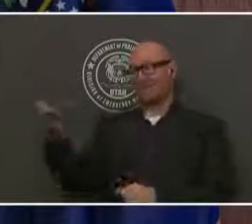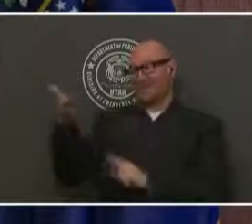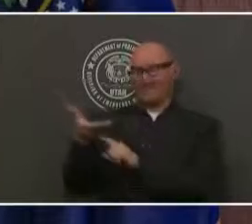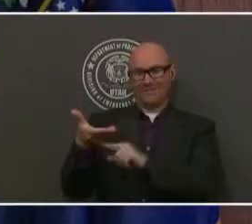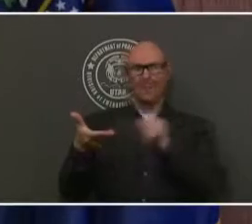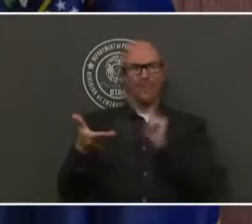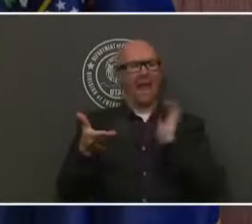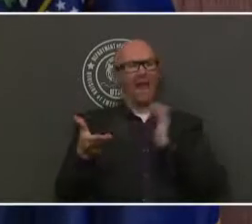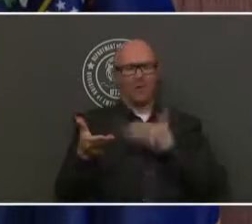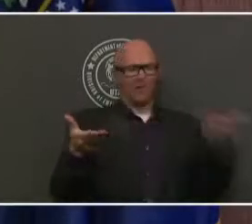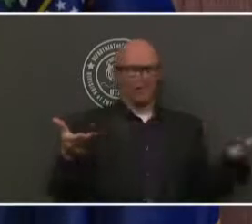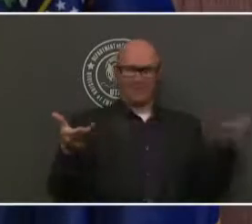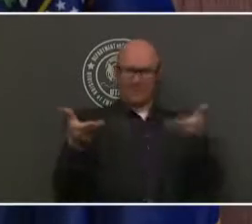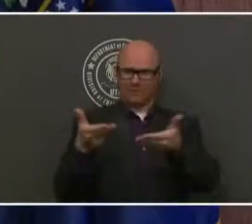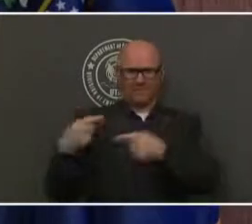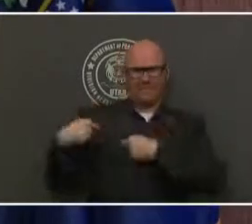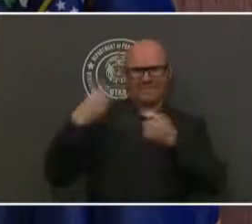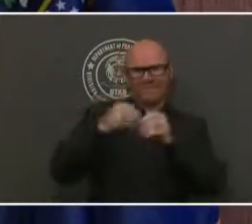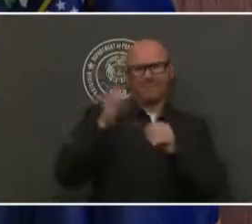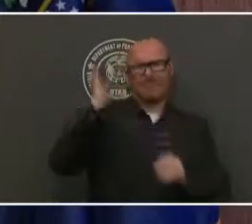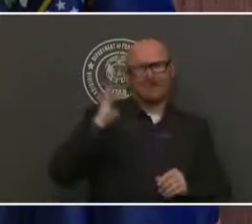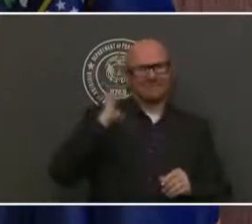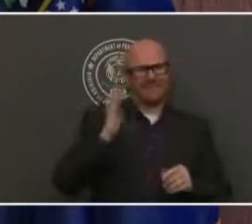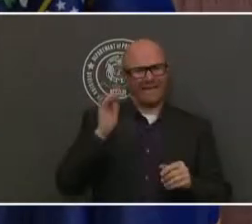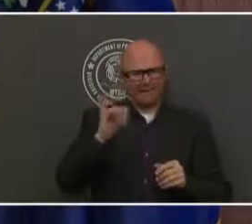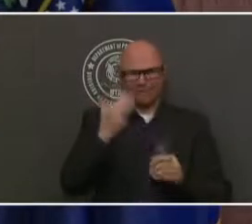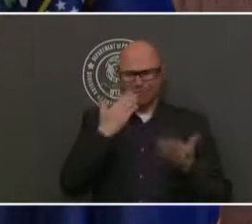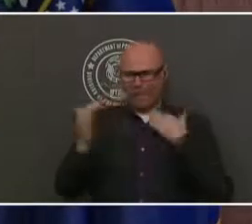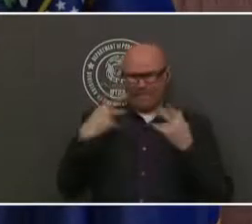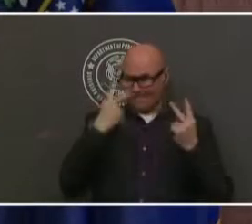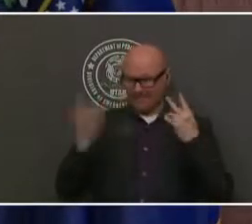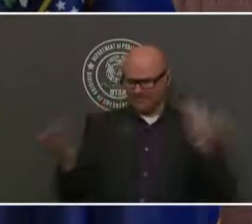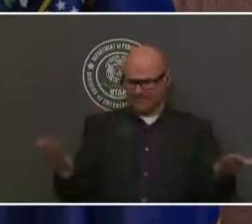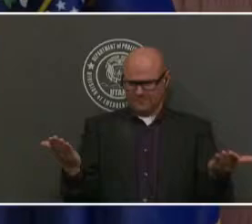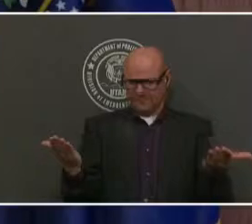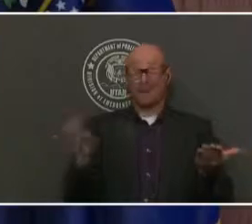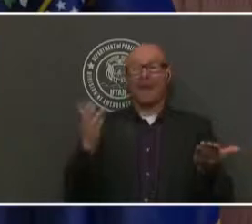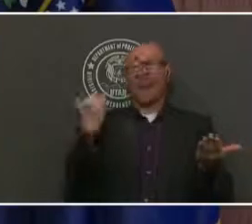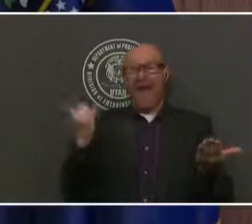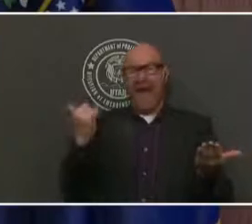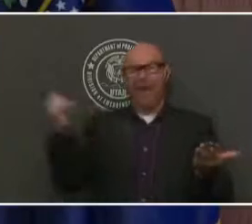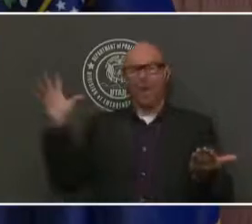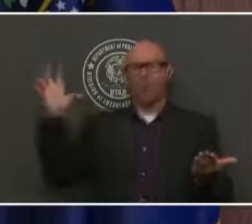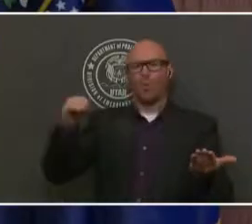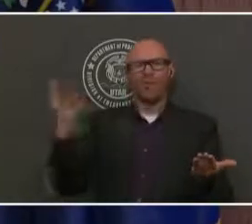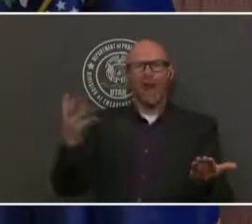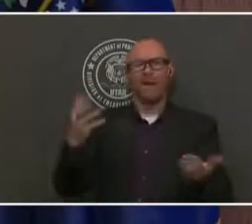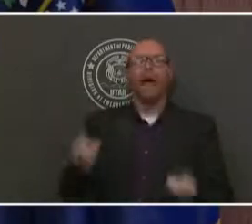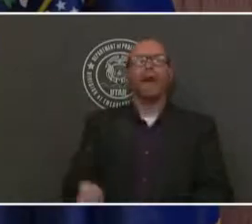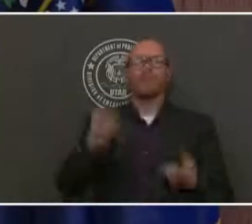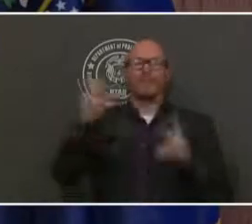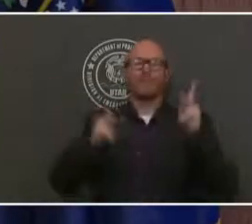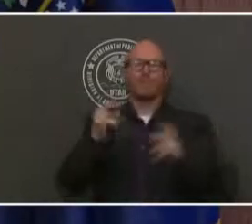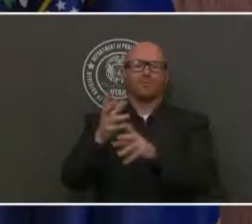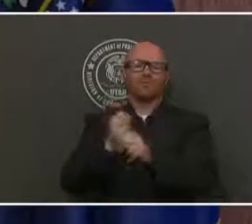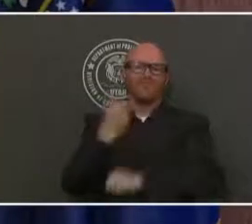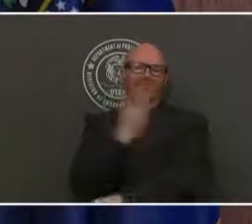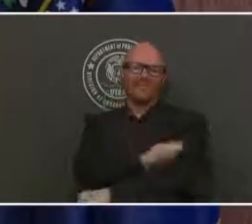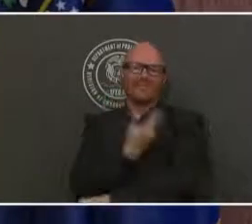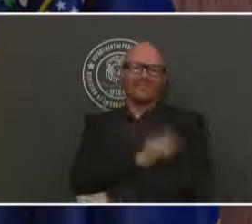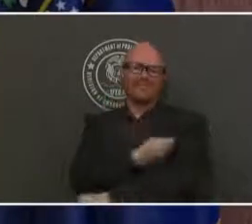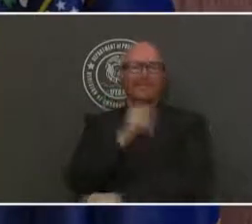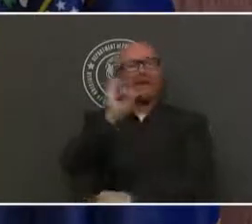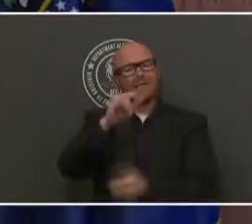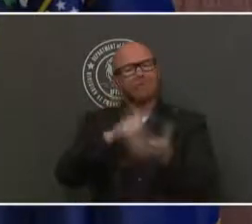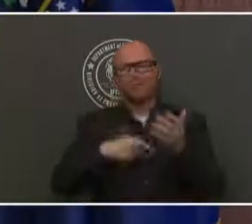lot. What I like about this one is that the vaccine number was included, and that's the important one. More than anything else, we've said that